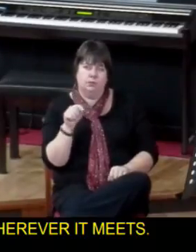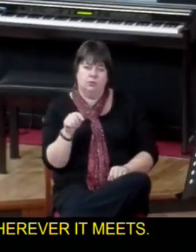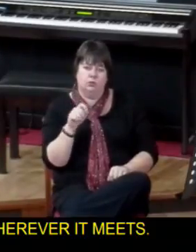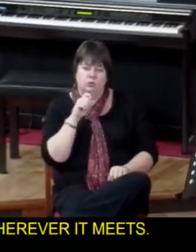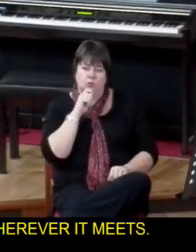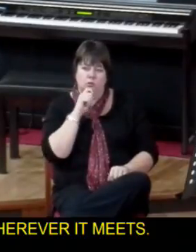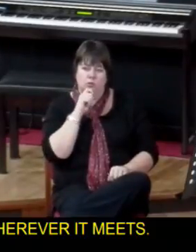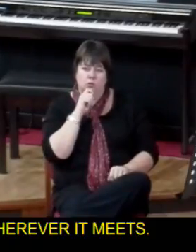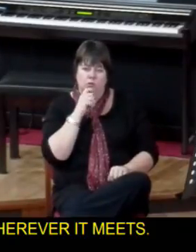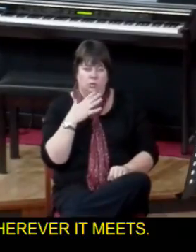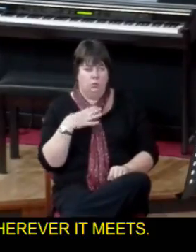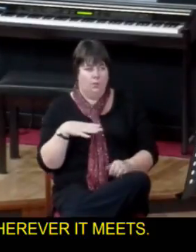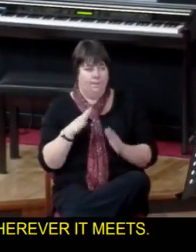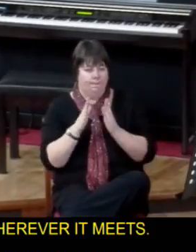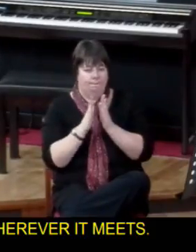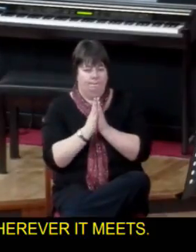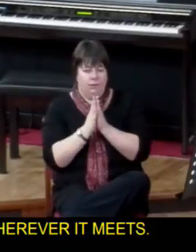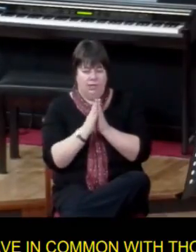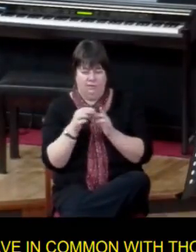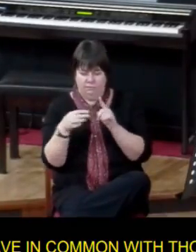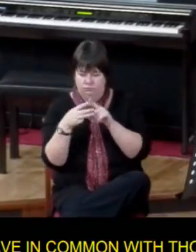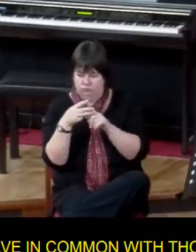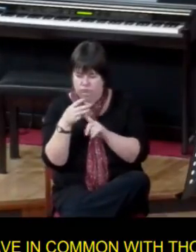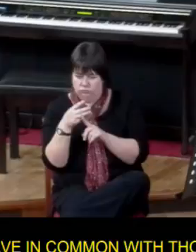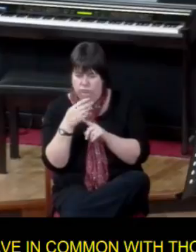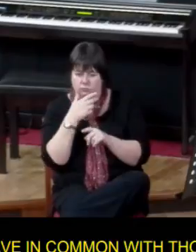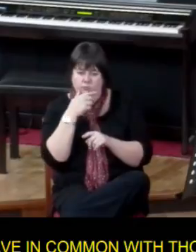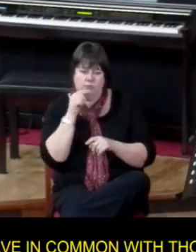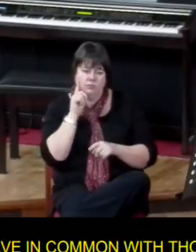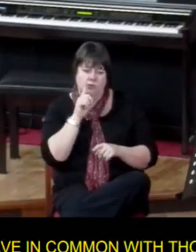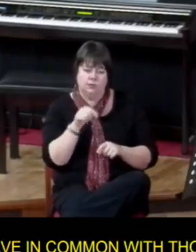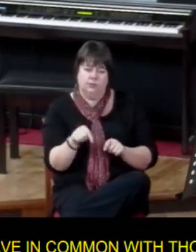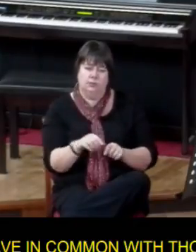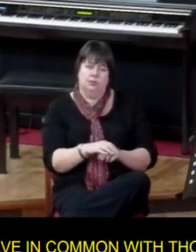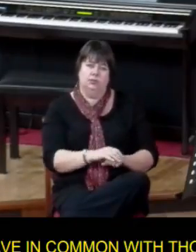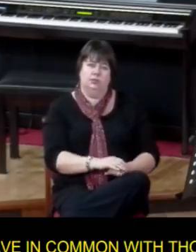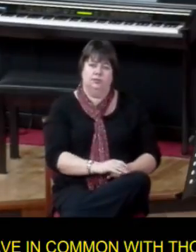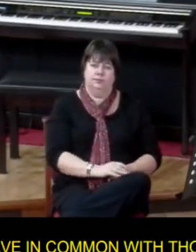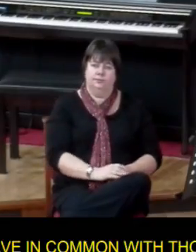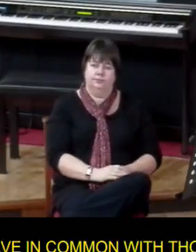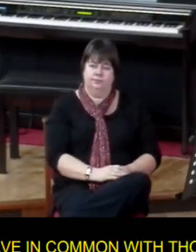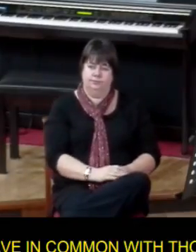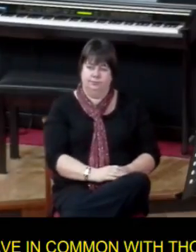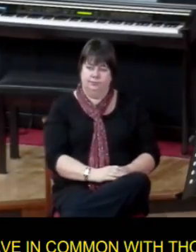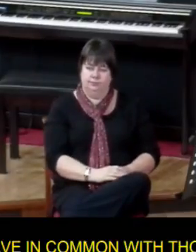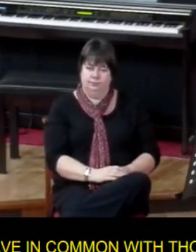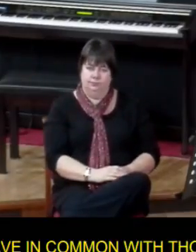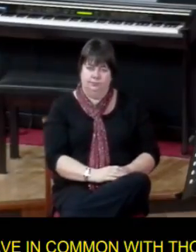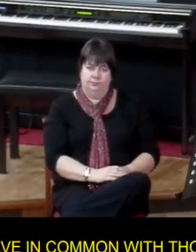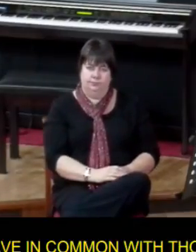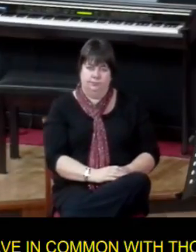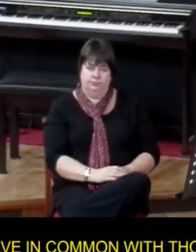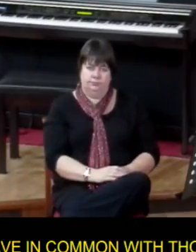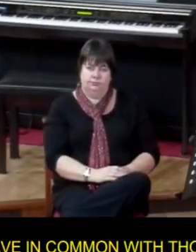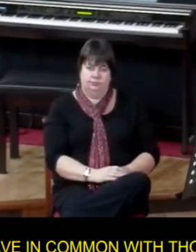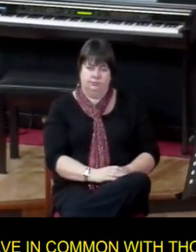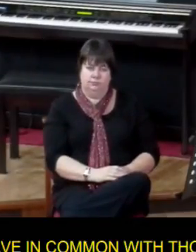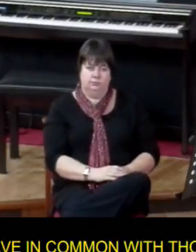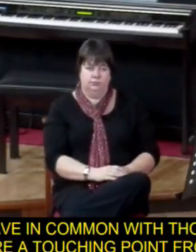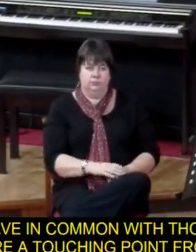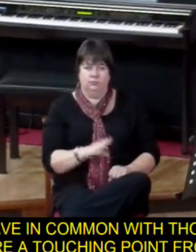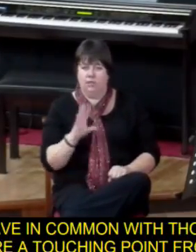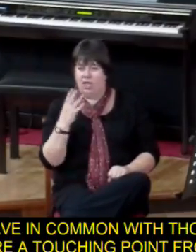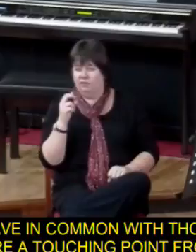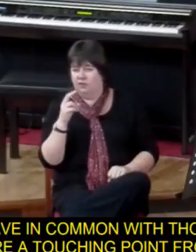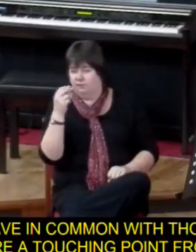that you want to pray for and gently and graciously witness to. Go for it. You've got